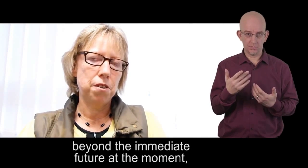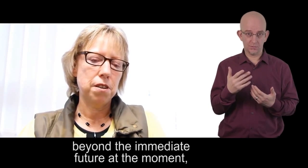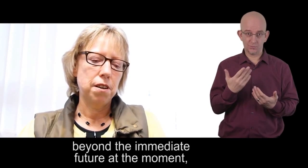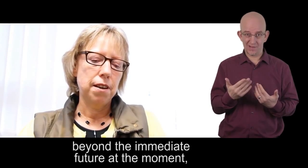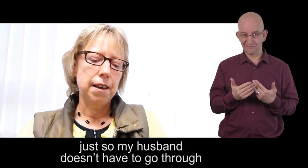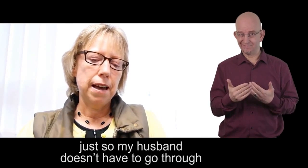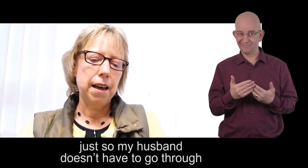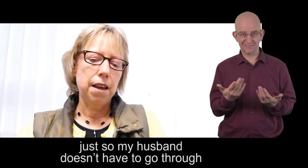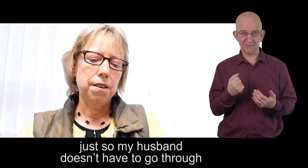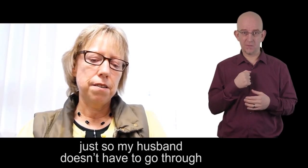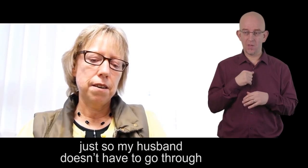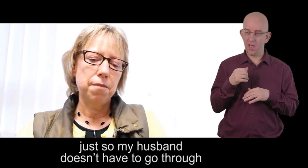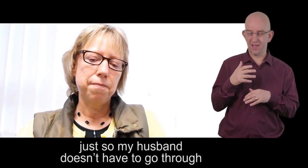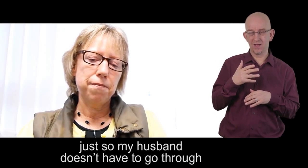at the moment